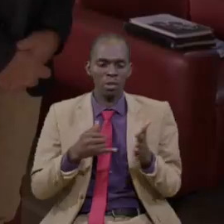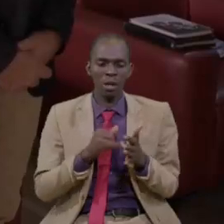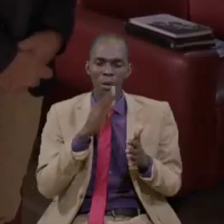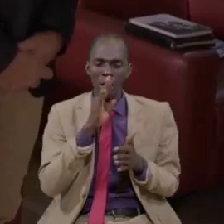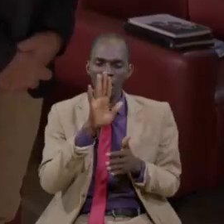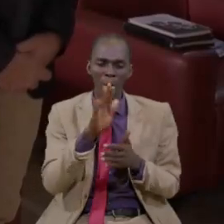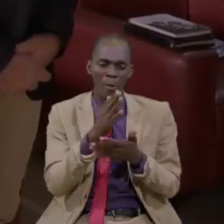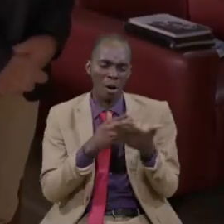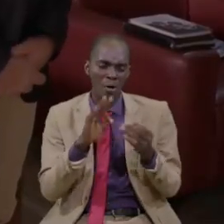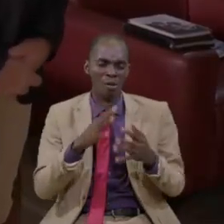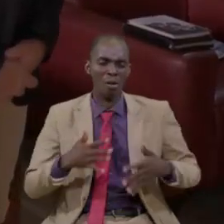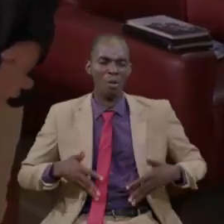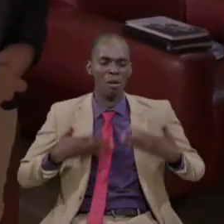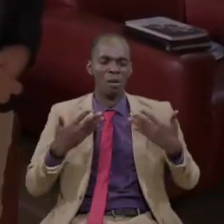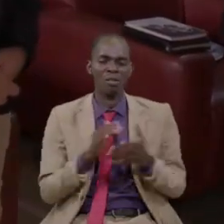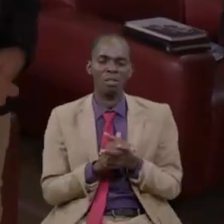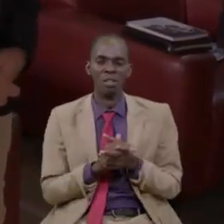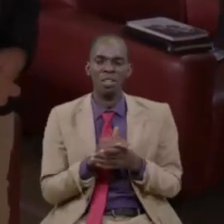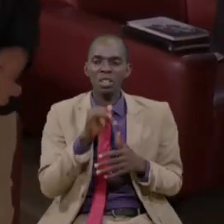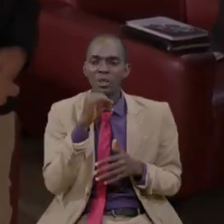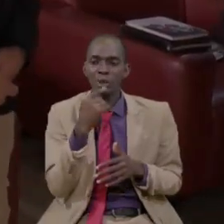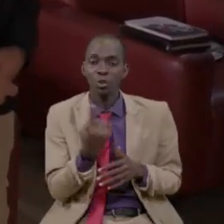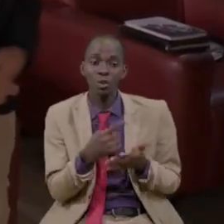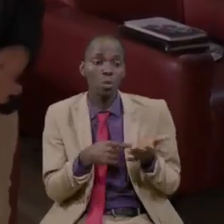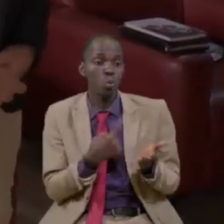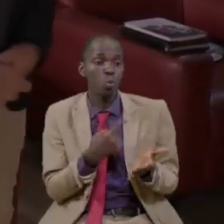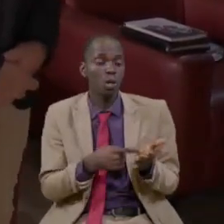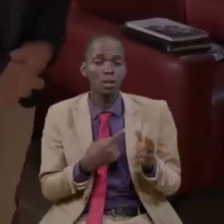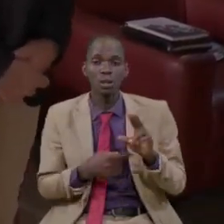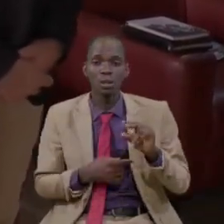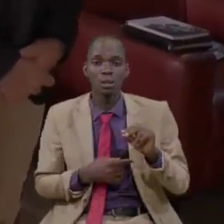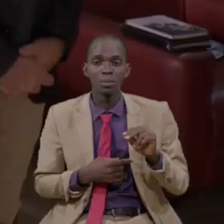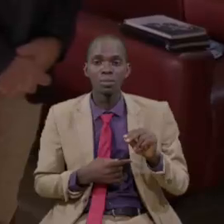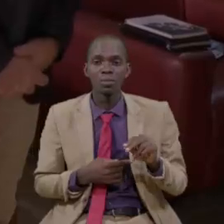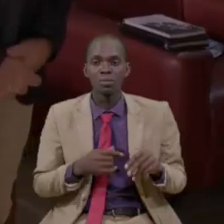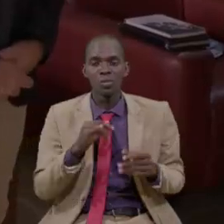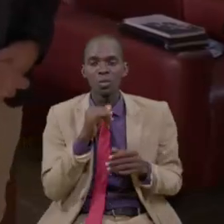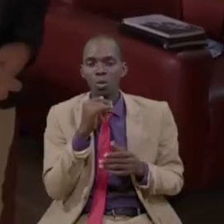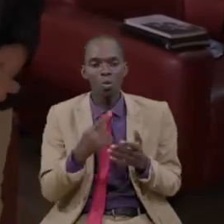Not just once in a while. You take your stand.